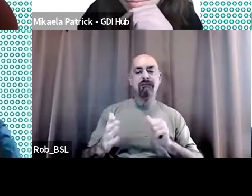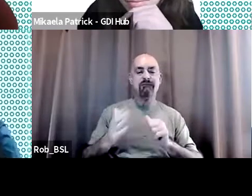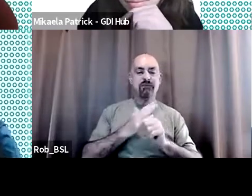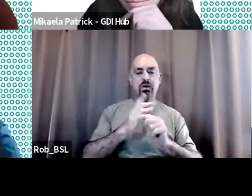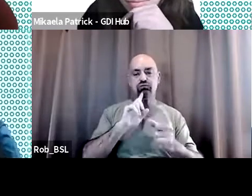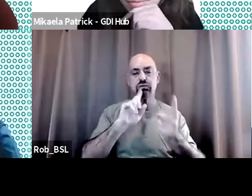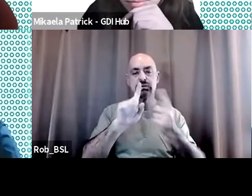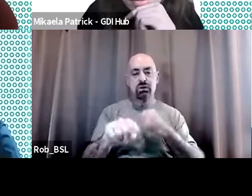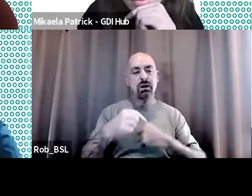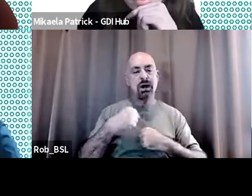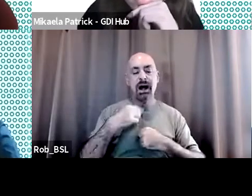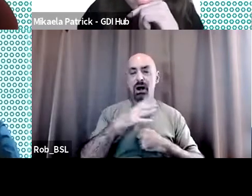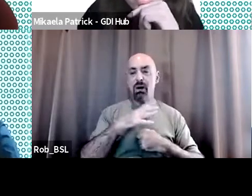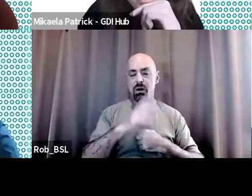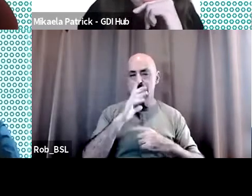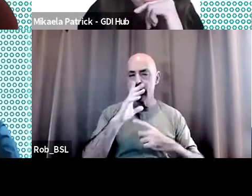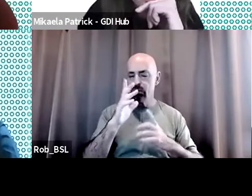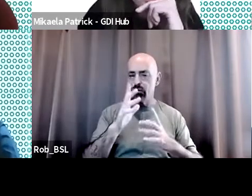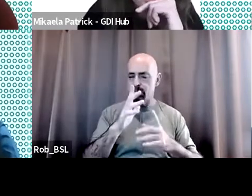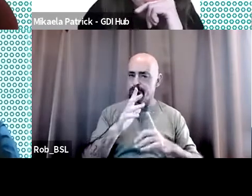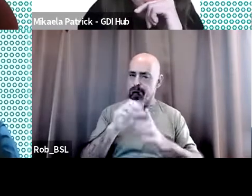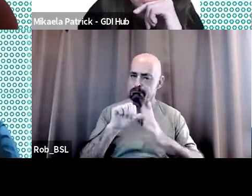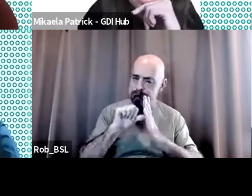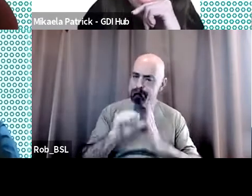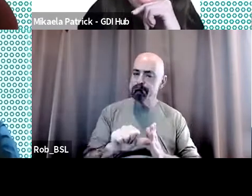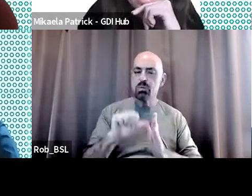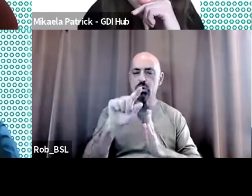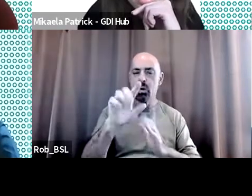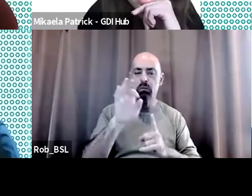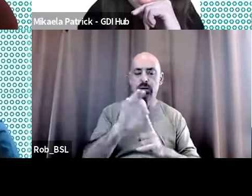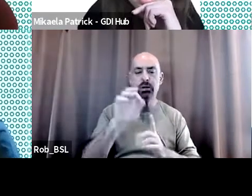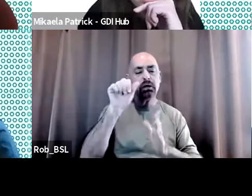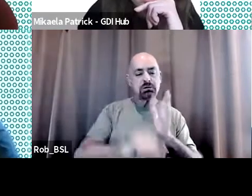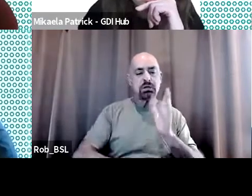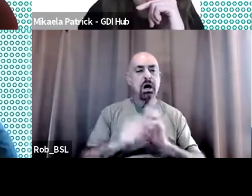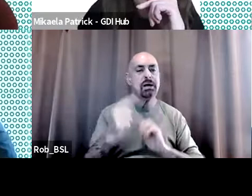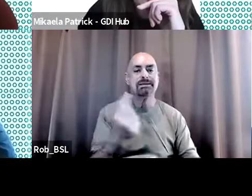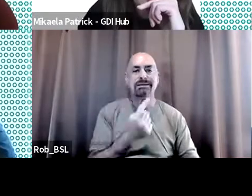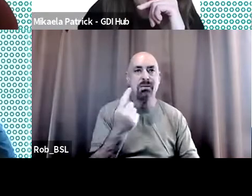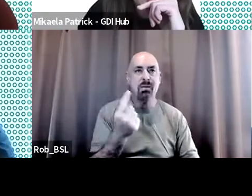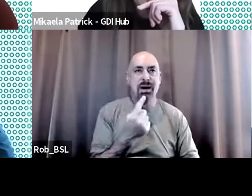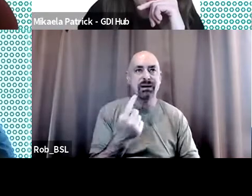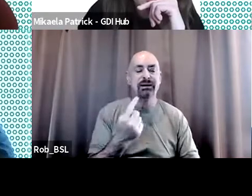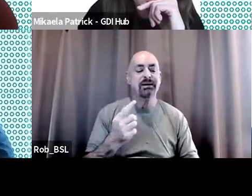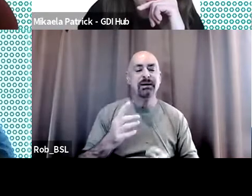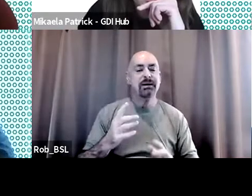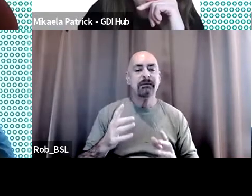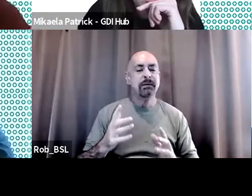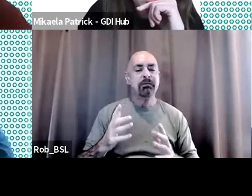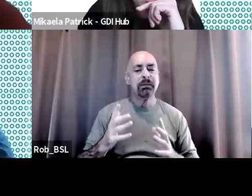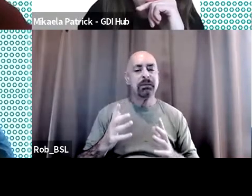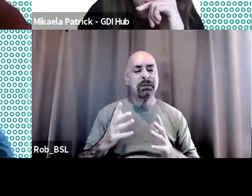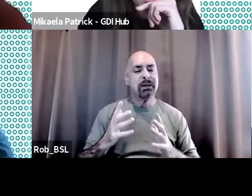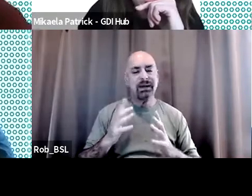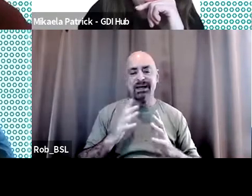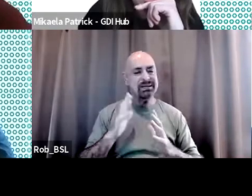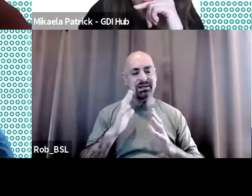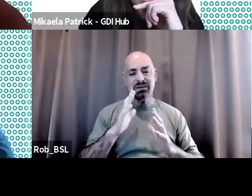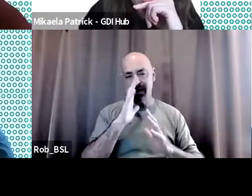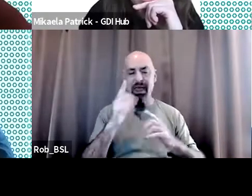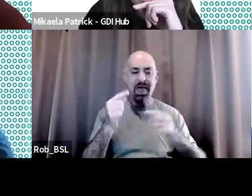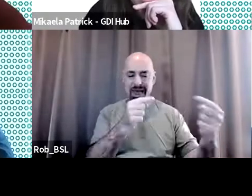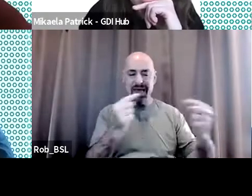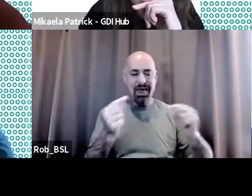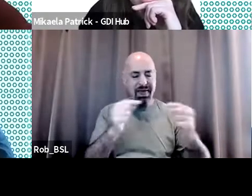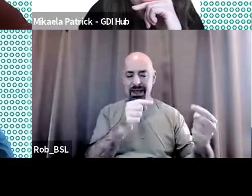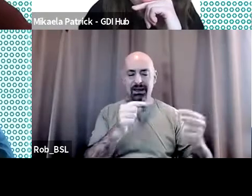to underline your point about starting somewhere and not letting perfection be our enemy. And also the